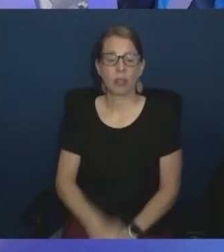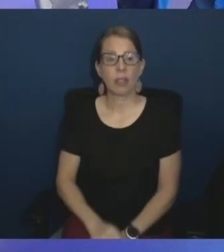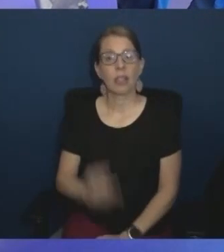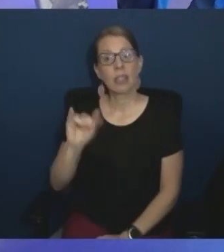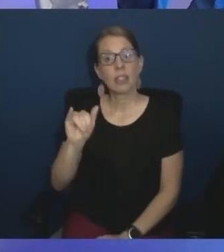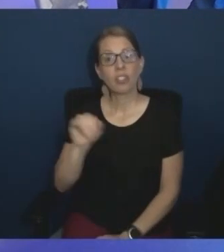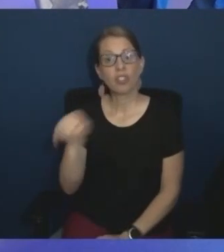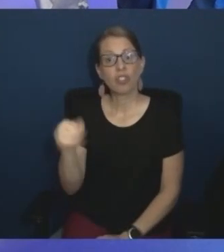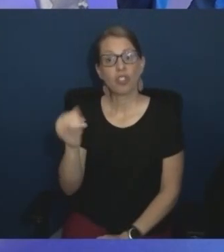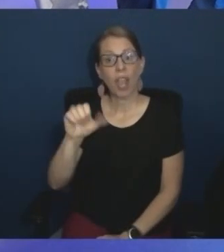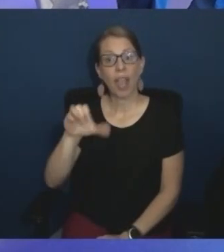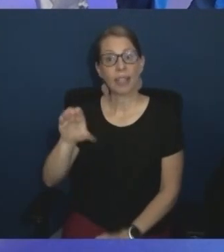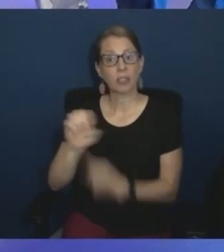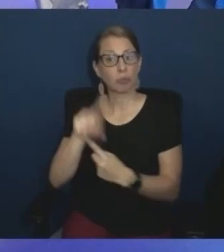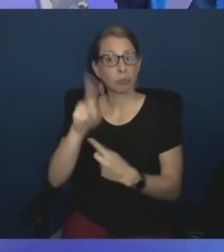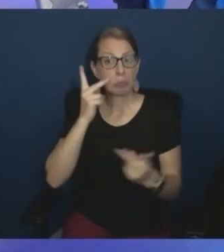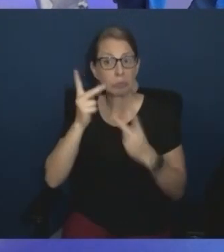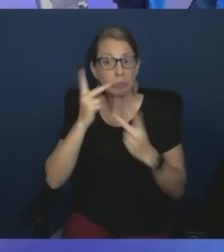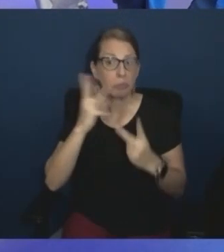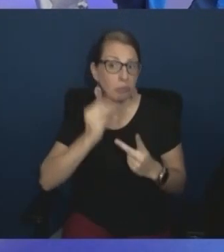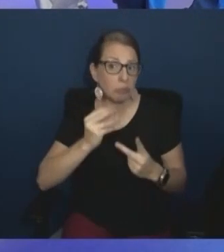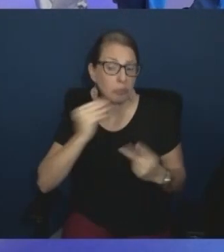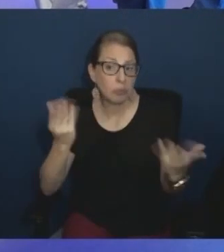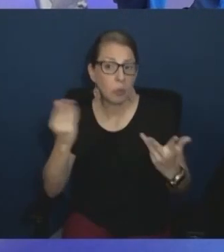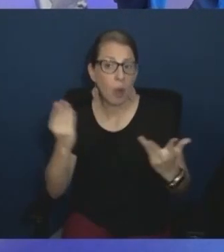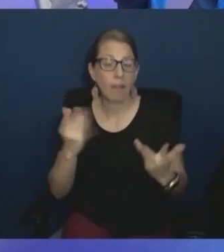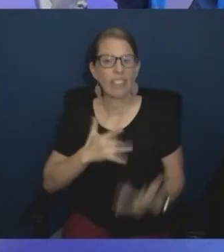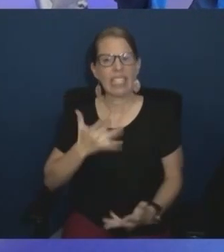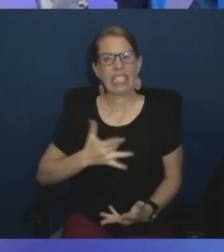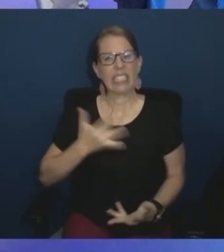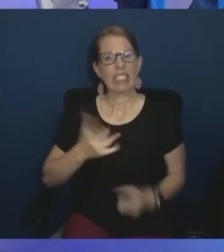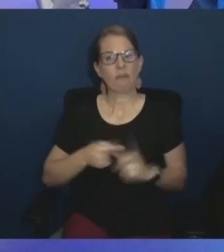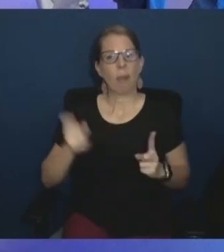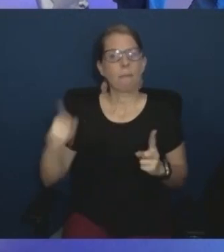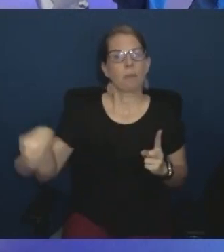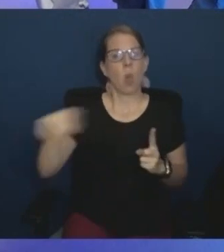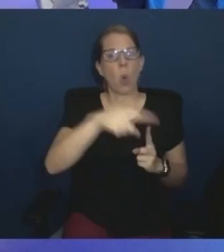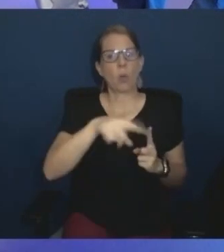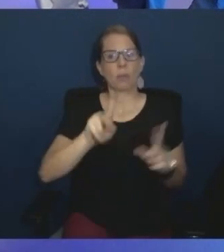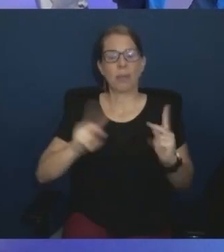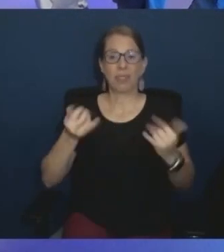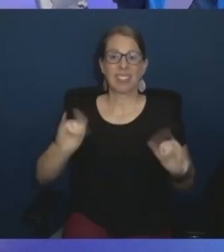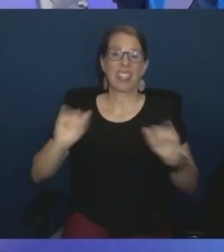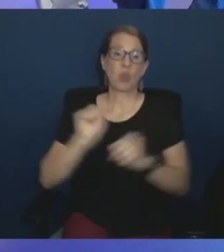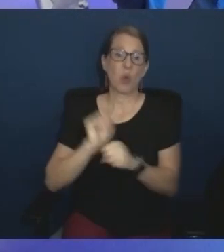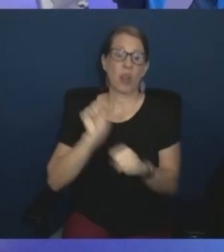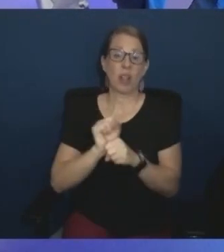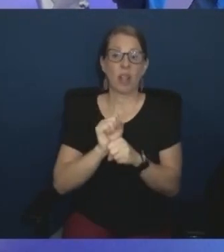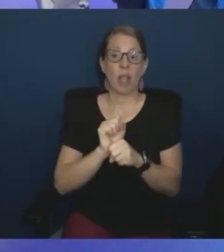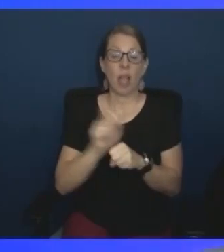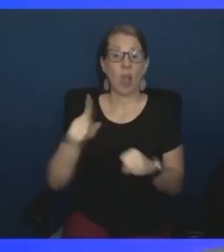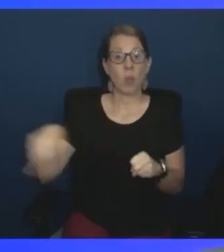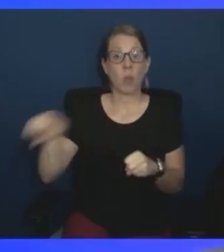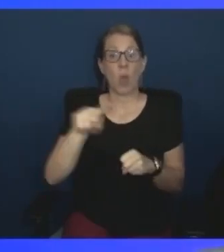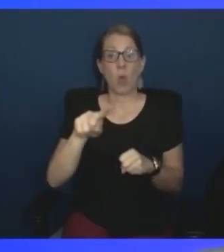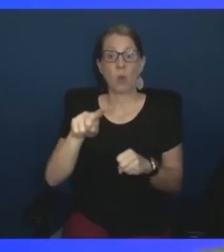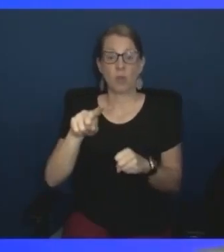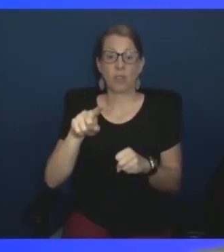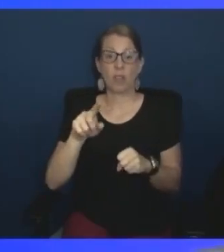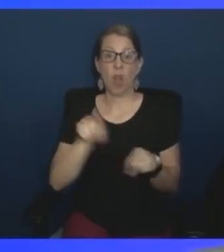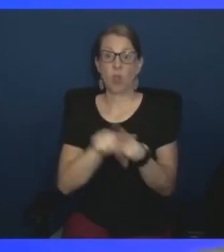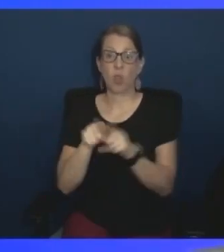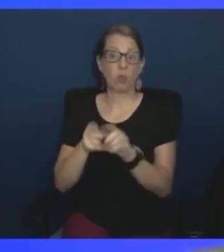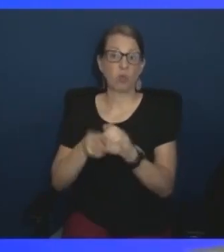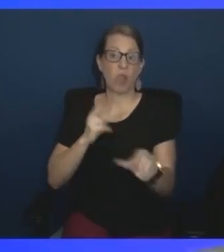you're up on those ICU floors? What's the feeling from those people who are still there and those who probably had enough? Yeah. I